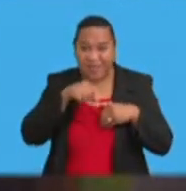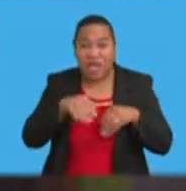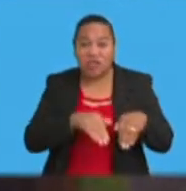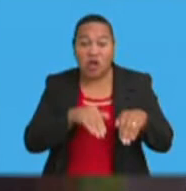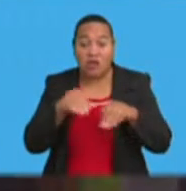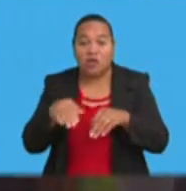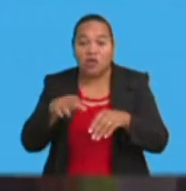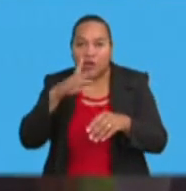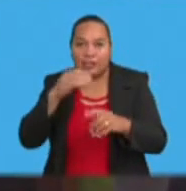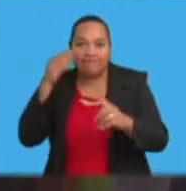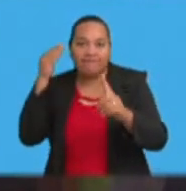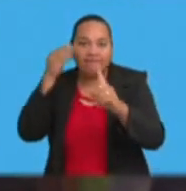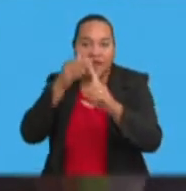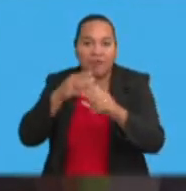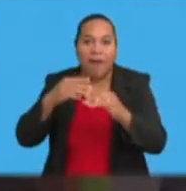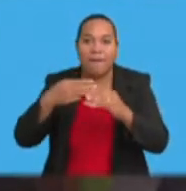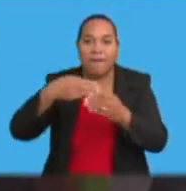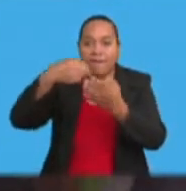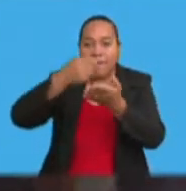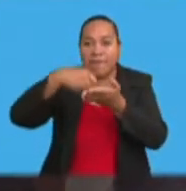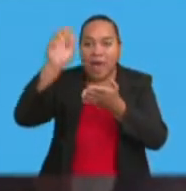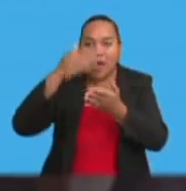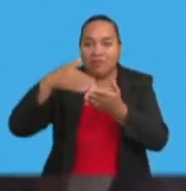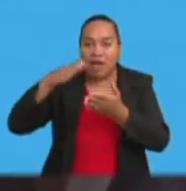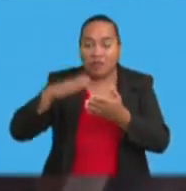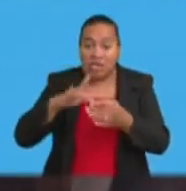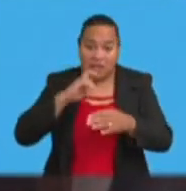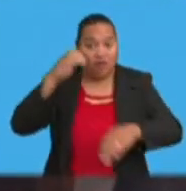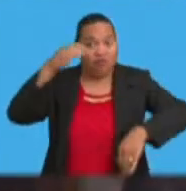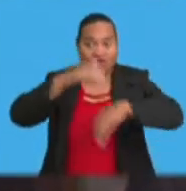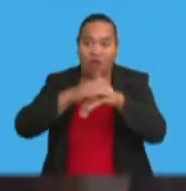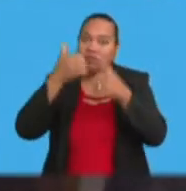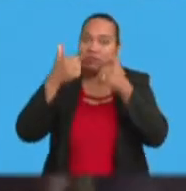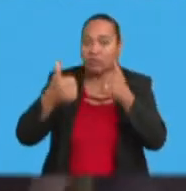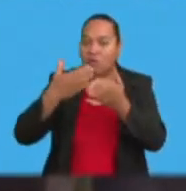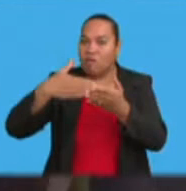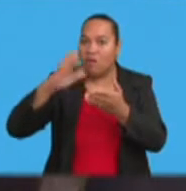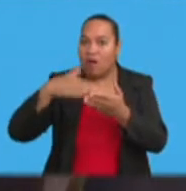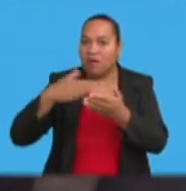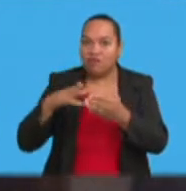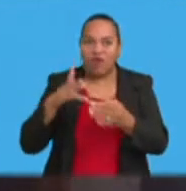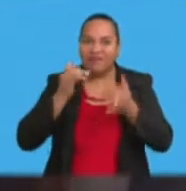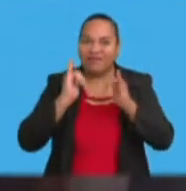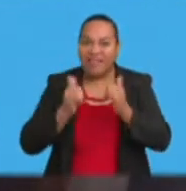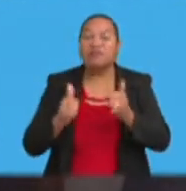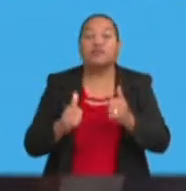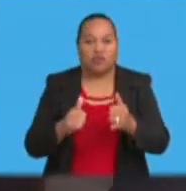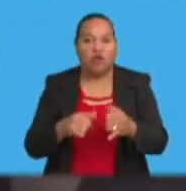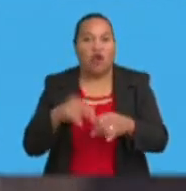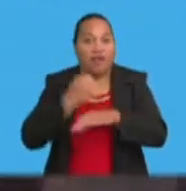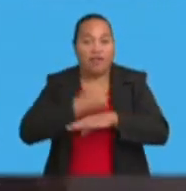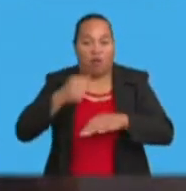particular marks in these particular areas, because government is willing to provide you that Topper scholarship, because we need people in those